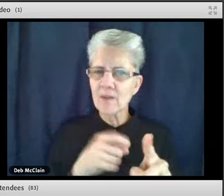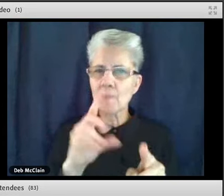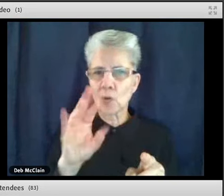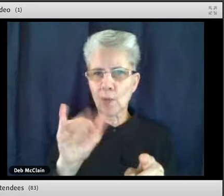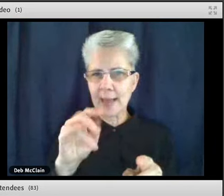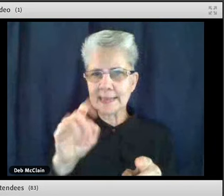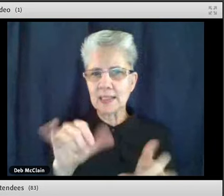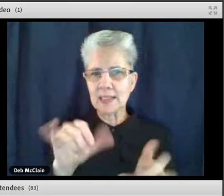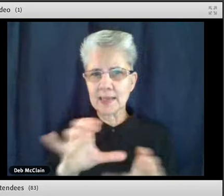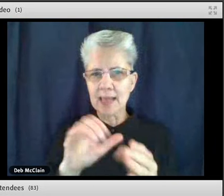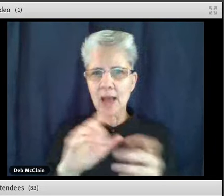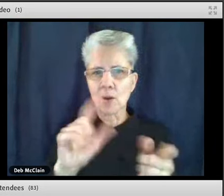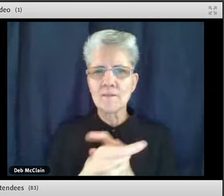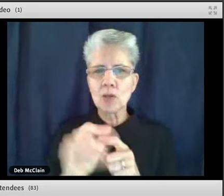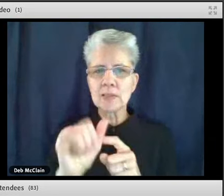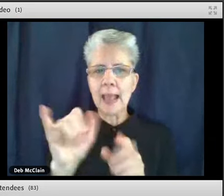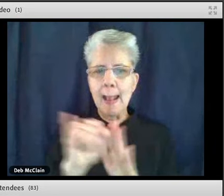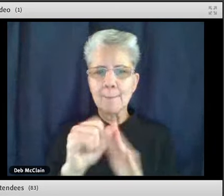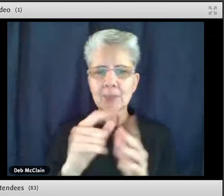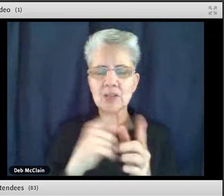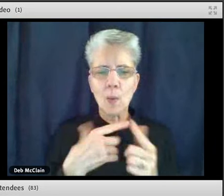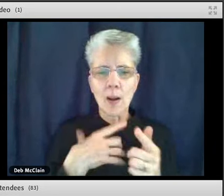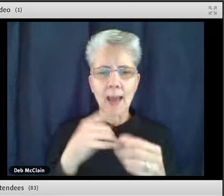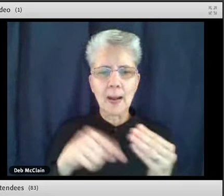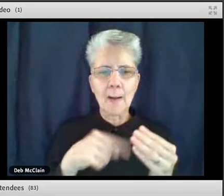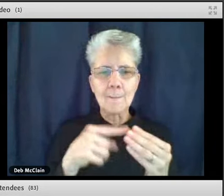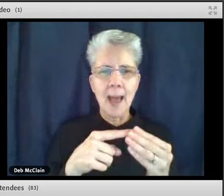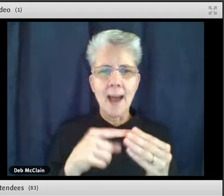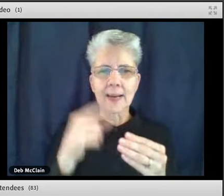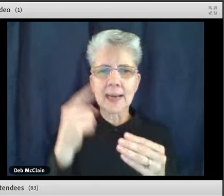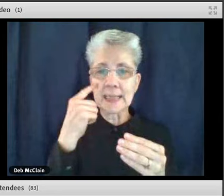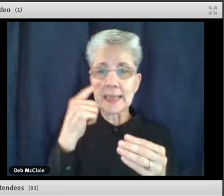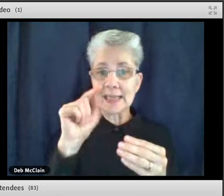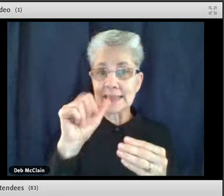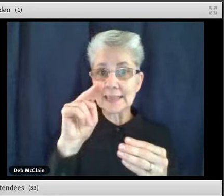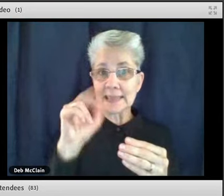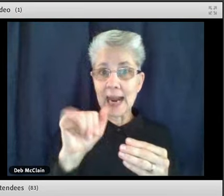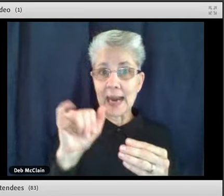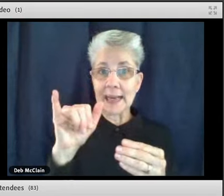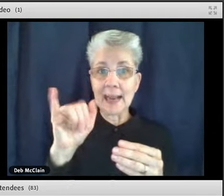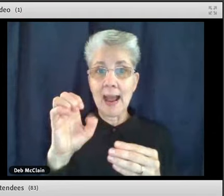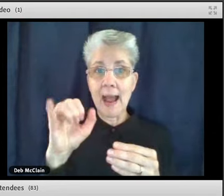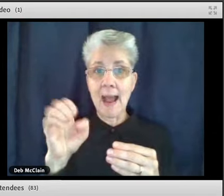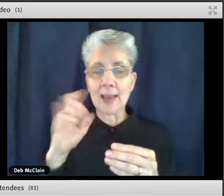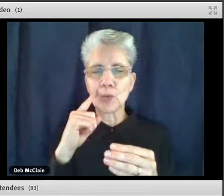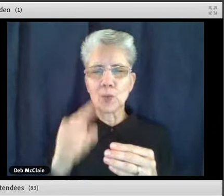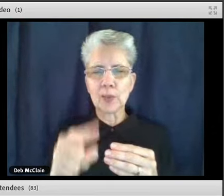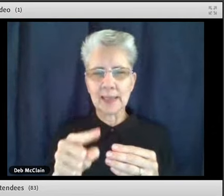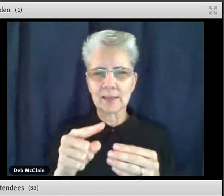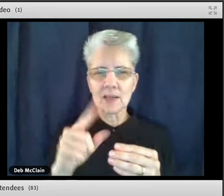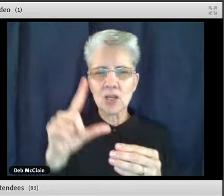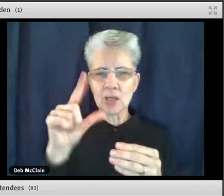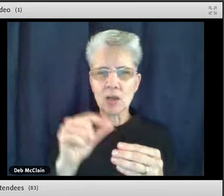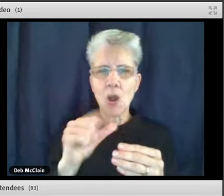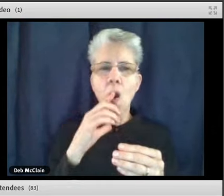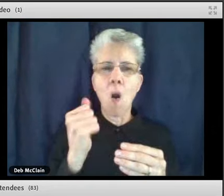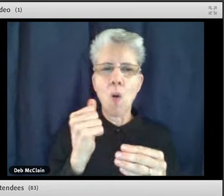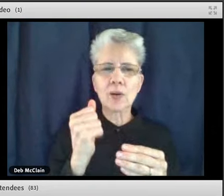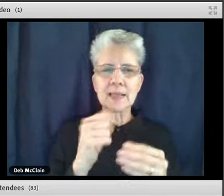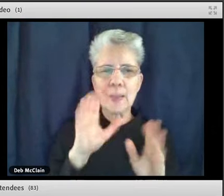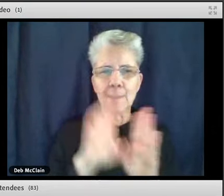So real quick, based on some of the things we looked at, what might you do if you got this post from a doctor